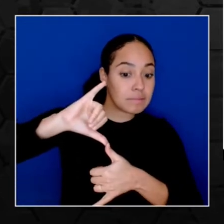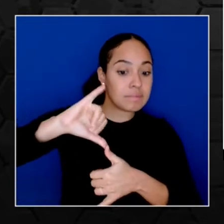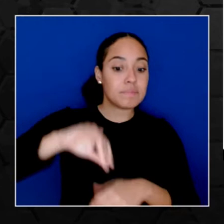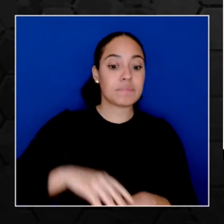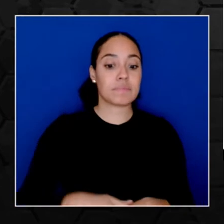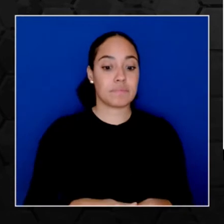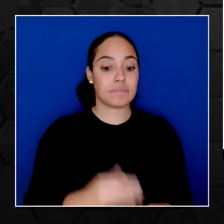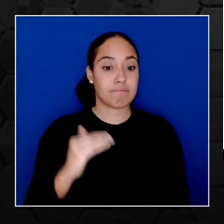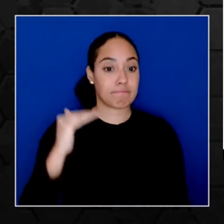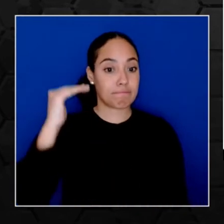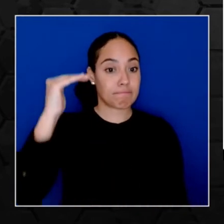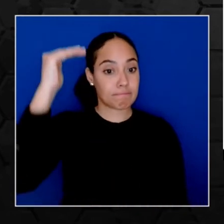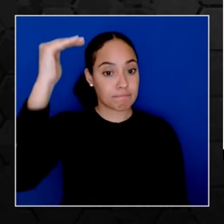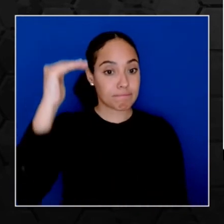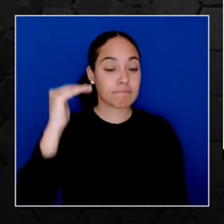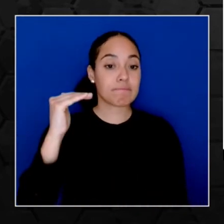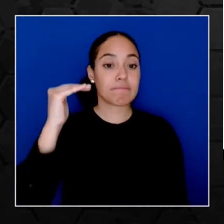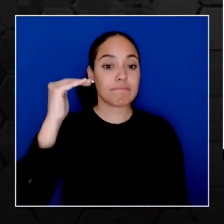will be a number.